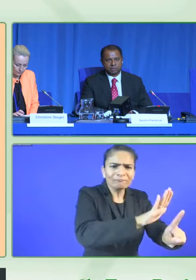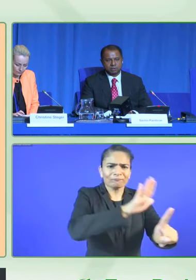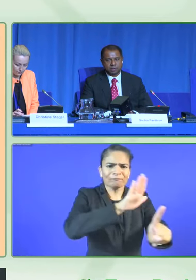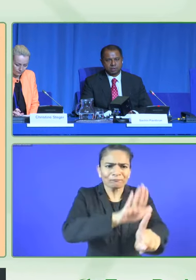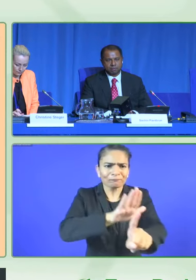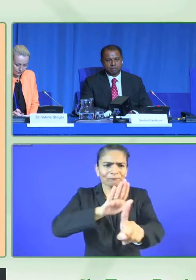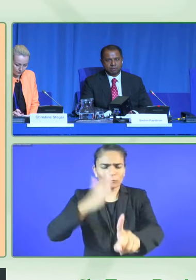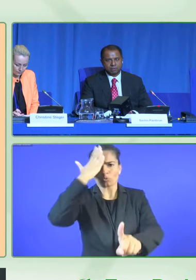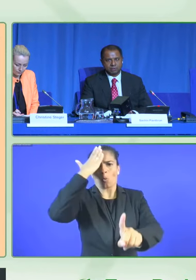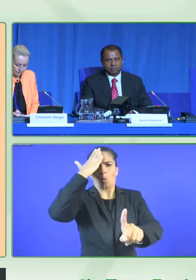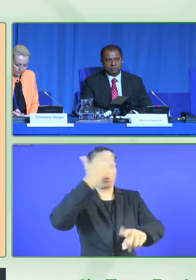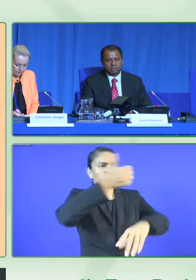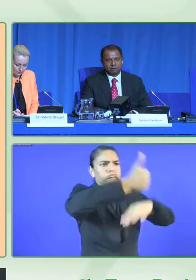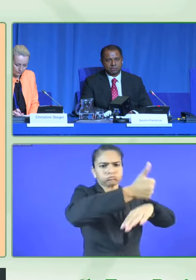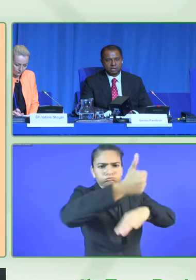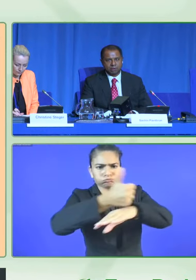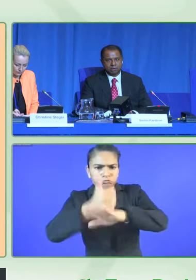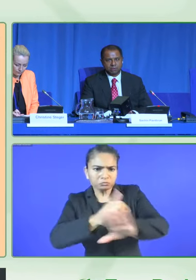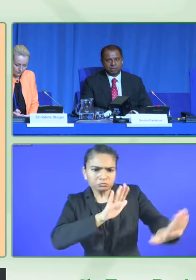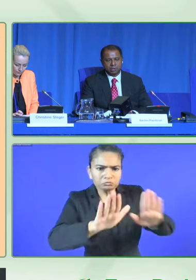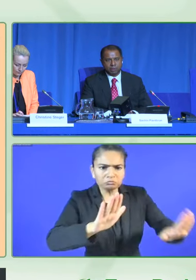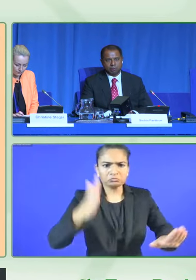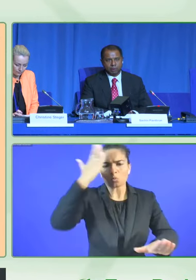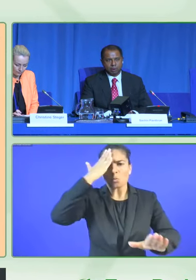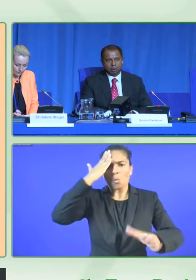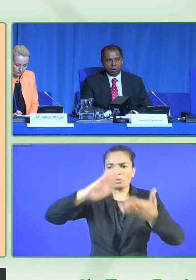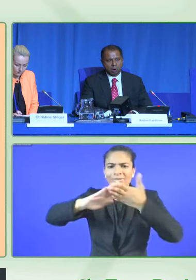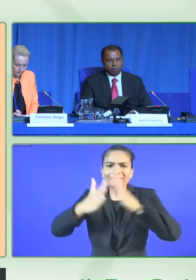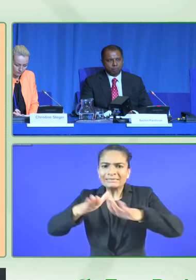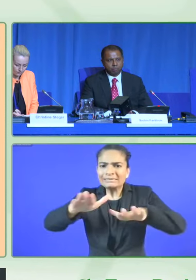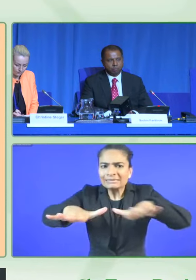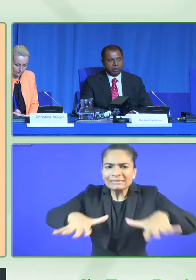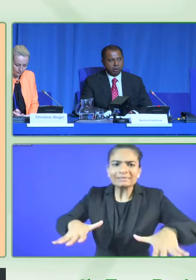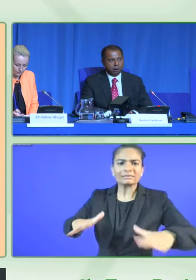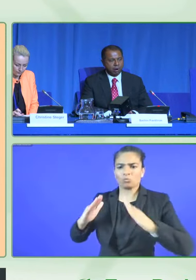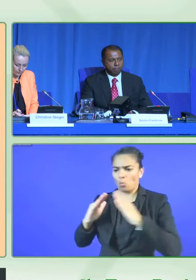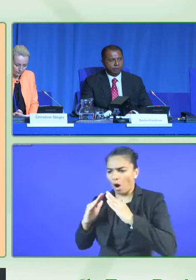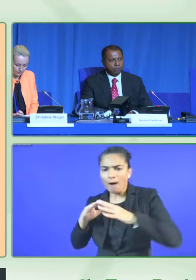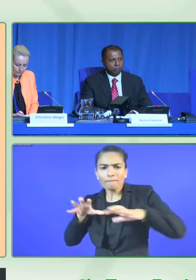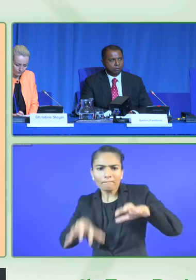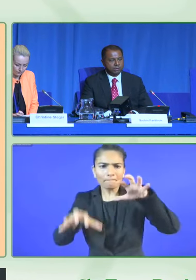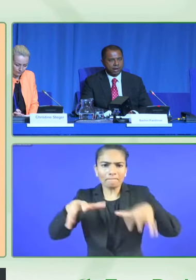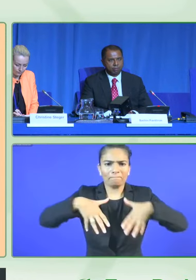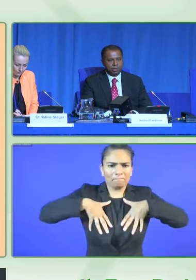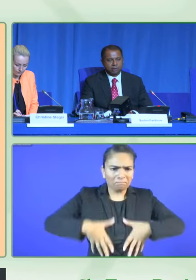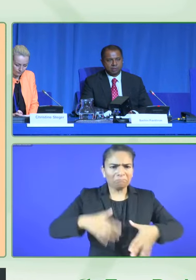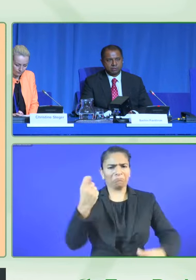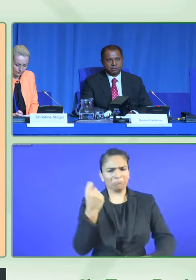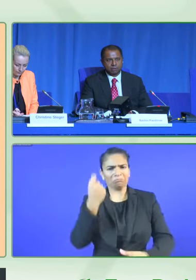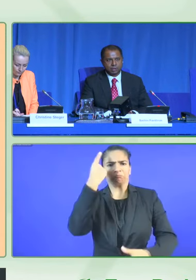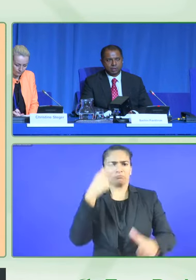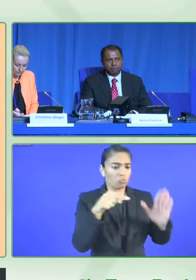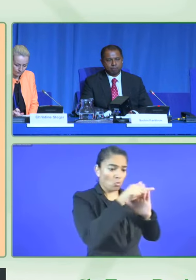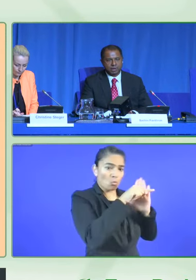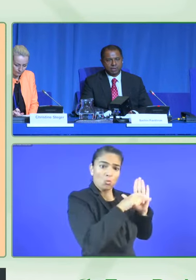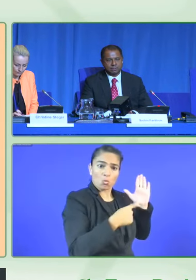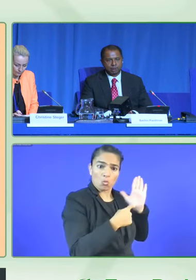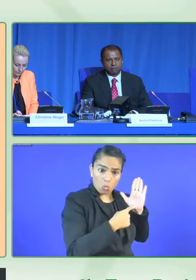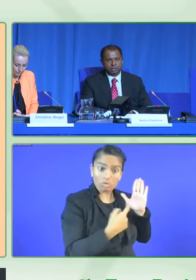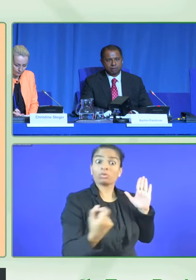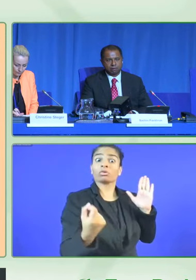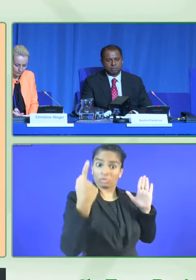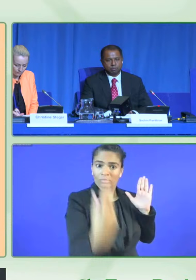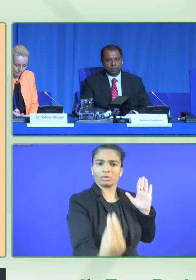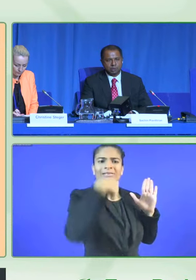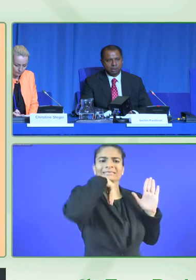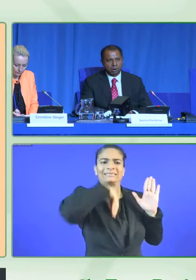from these different stakeholders. We often hold town halls, meetings,